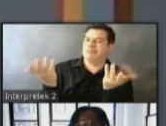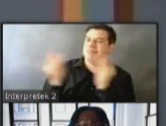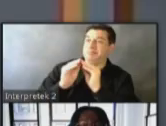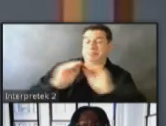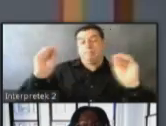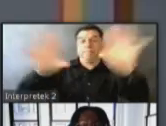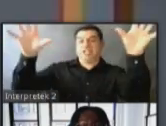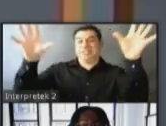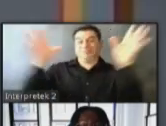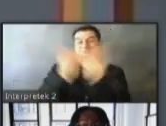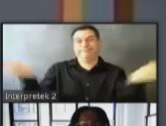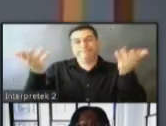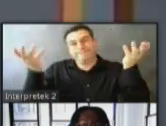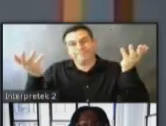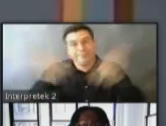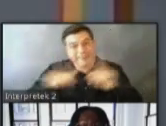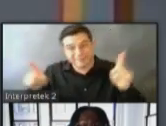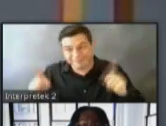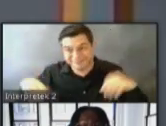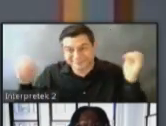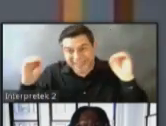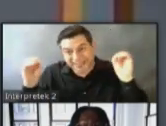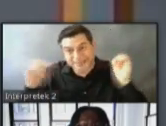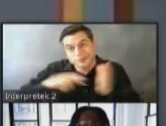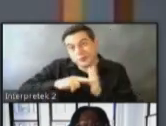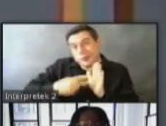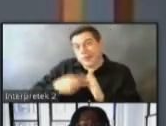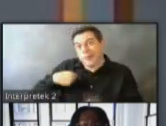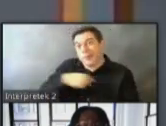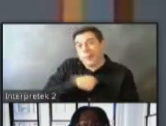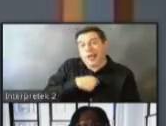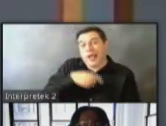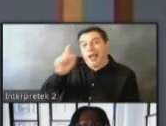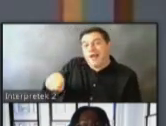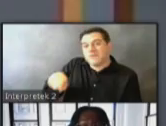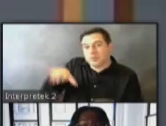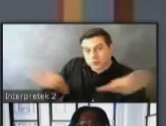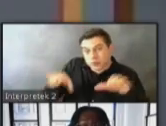is we have to do the work right here in Gainesville. There's nobody we can,